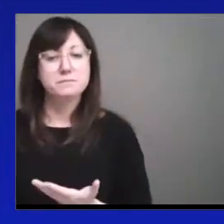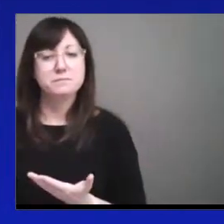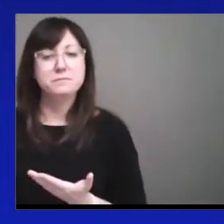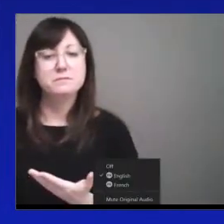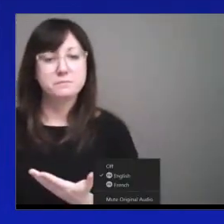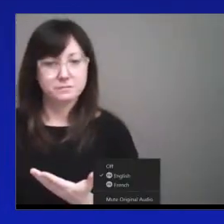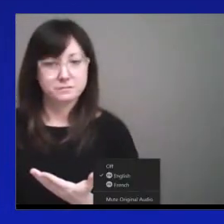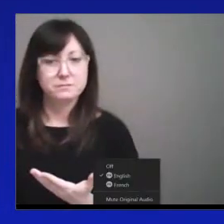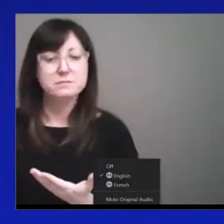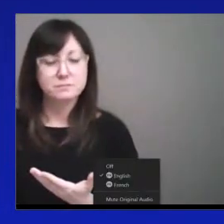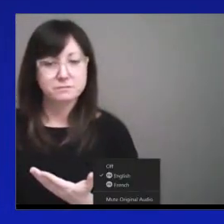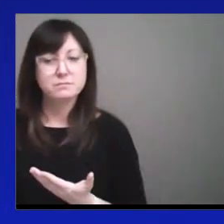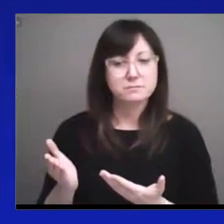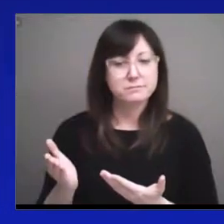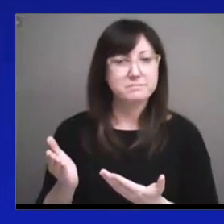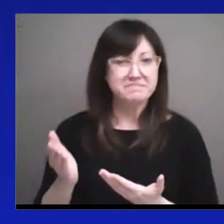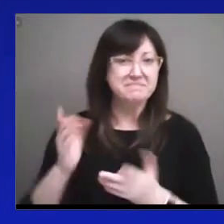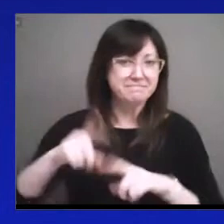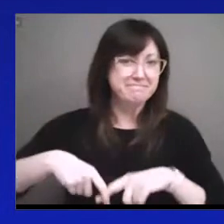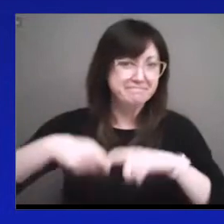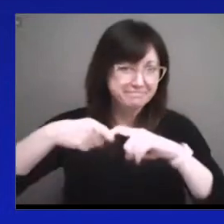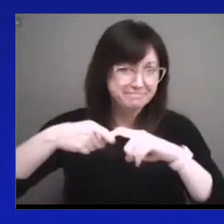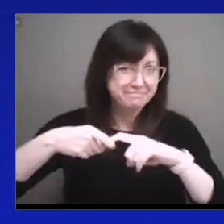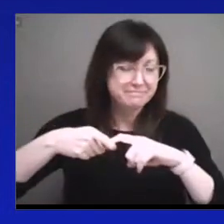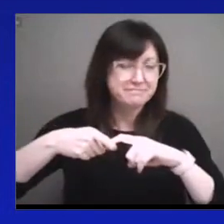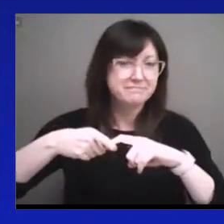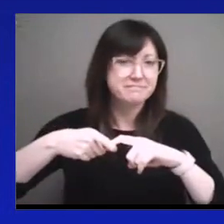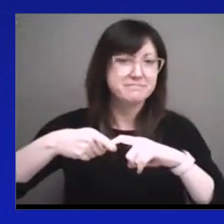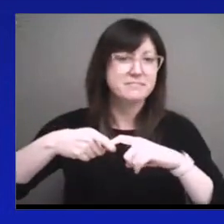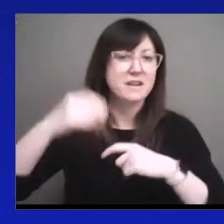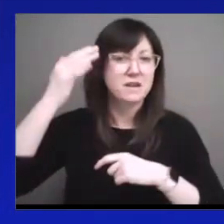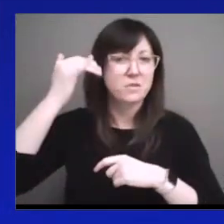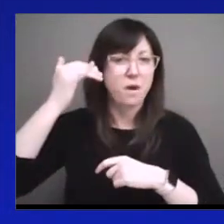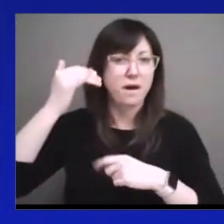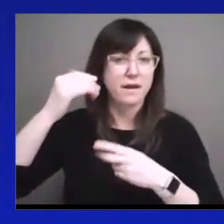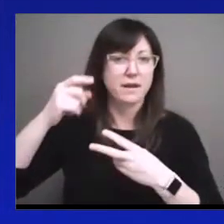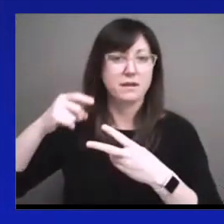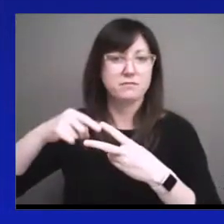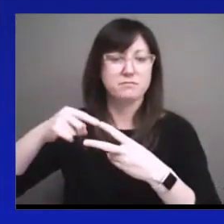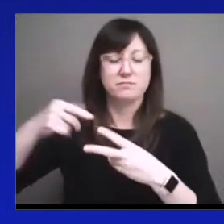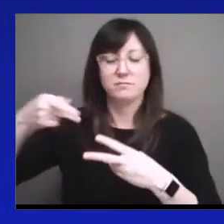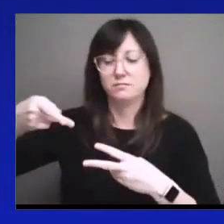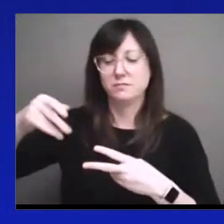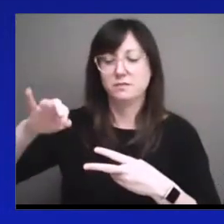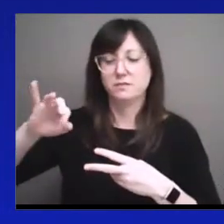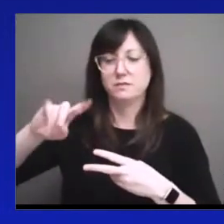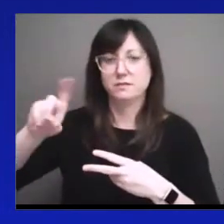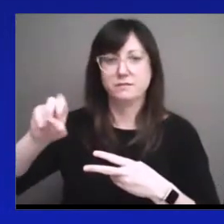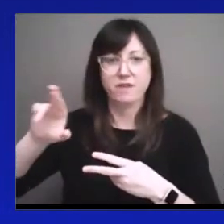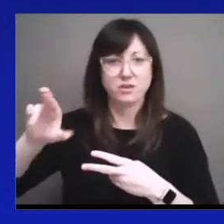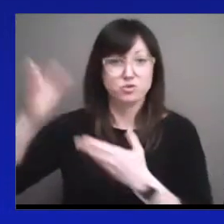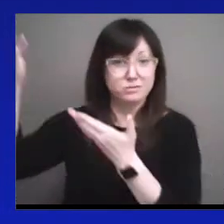that has come to a halt because of the delay in the Pfizer deliveries.